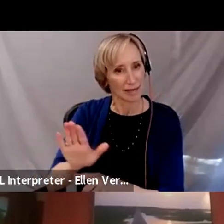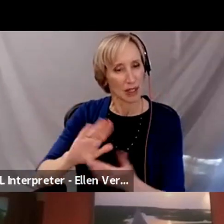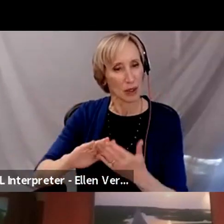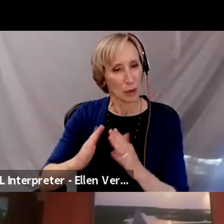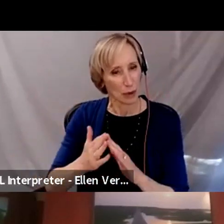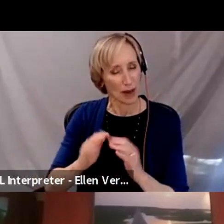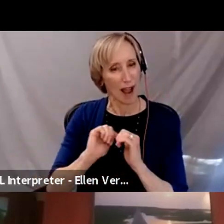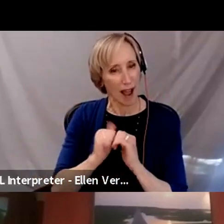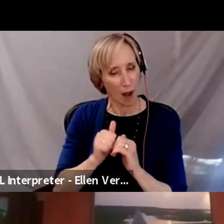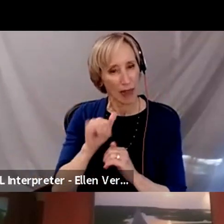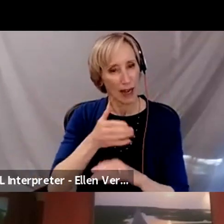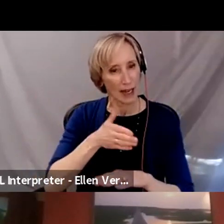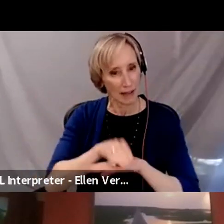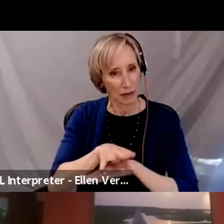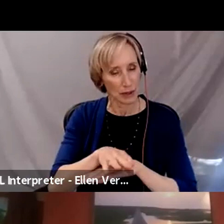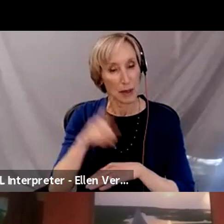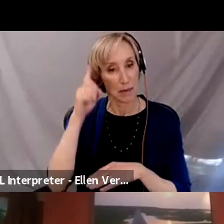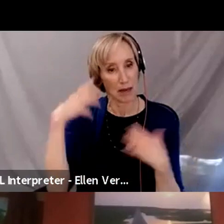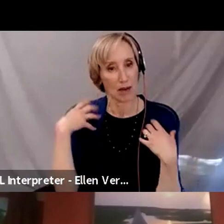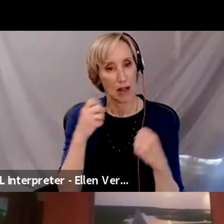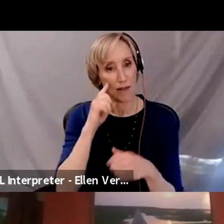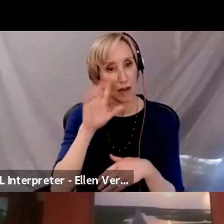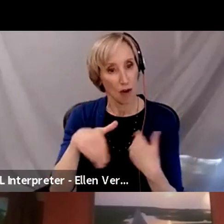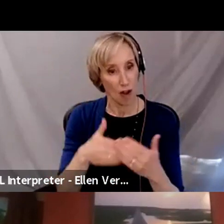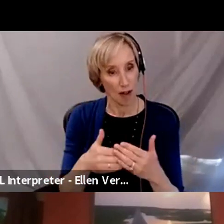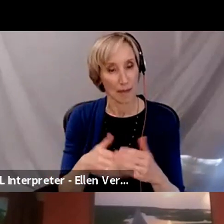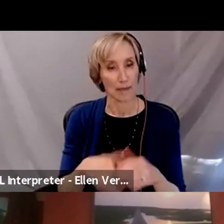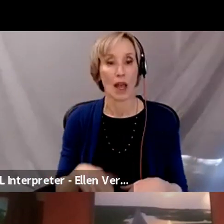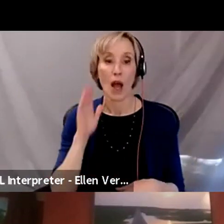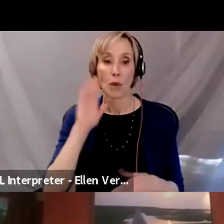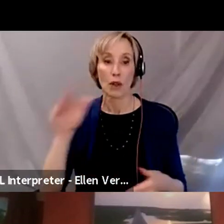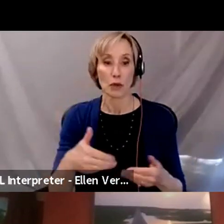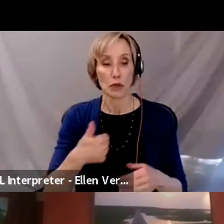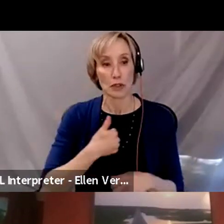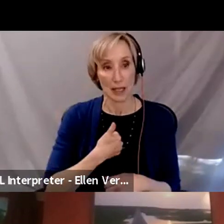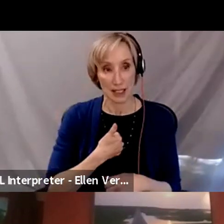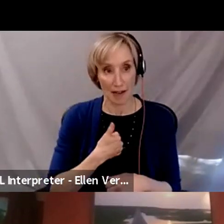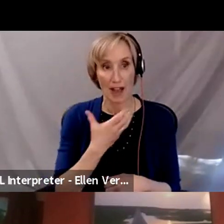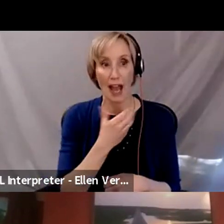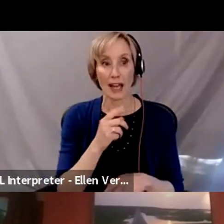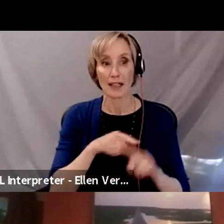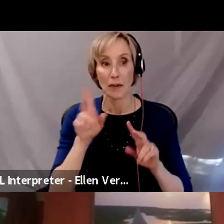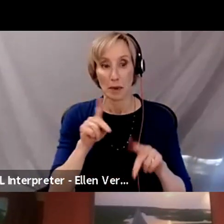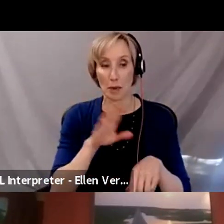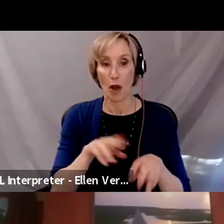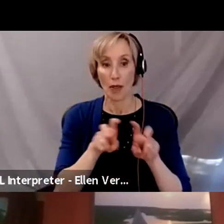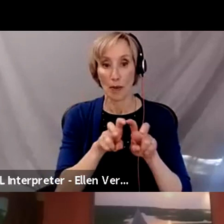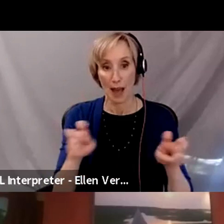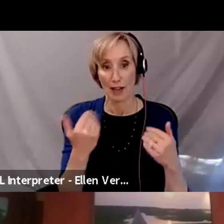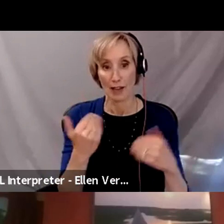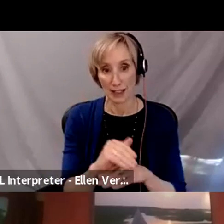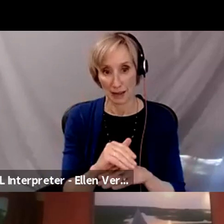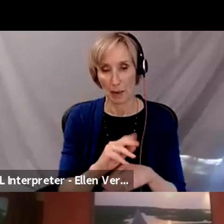LGBTQ plus panel. I'm going to introduce myself and the panelists who have joined us this evening, but first I want to go over a